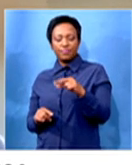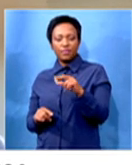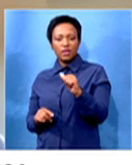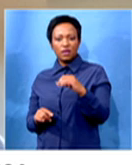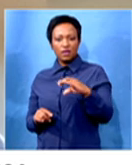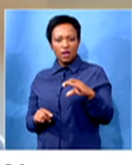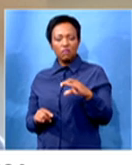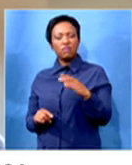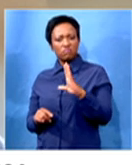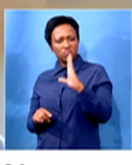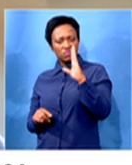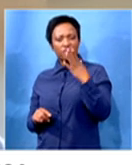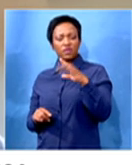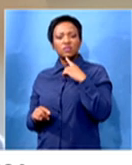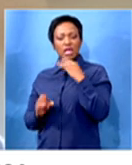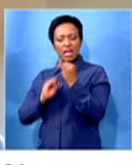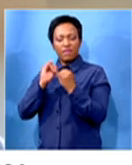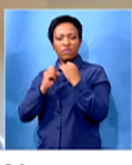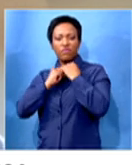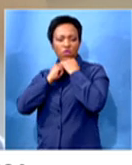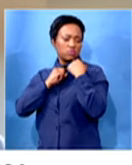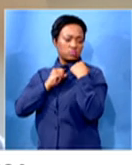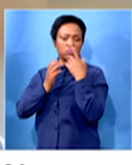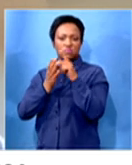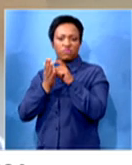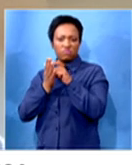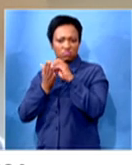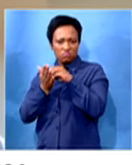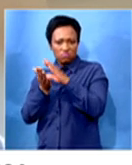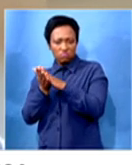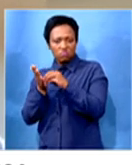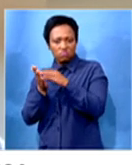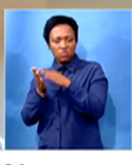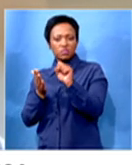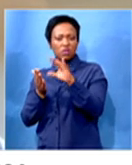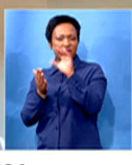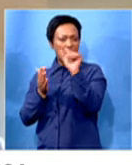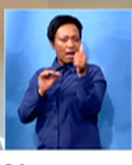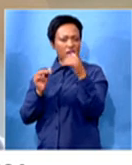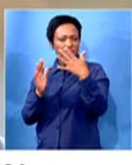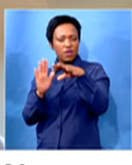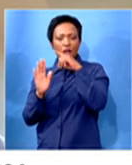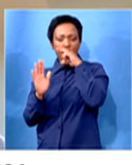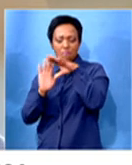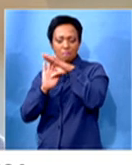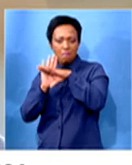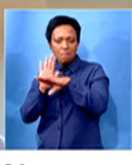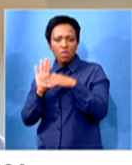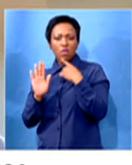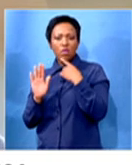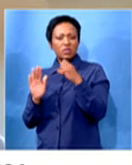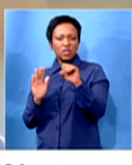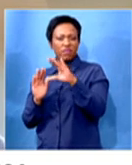jab on the 11th of August, and a whole host of other South Africans as well. Where are these South Africans